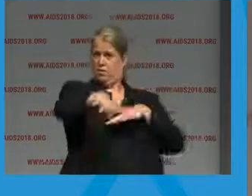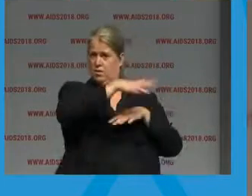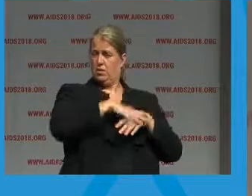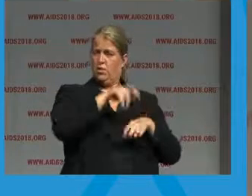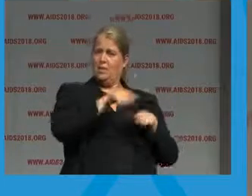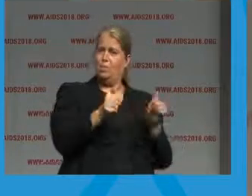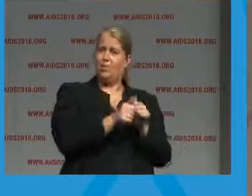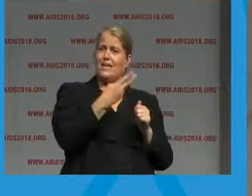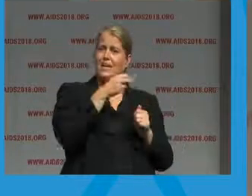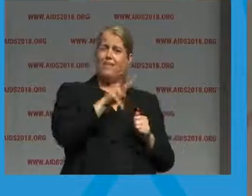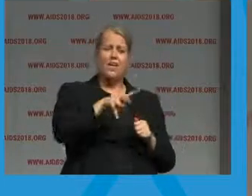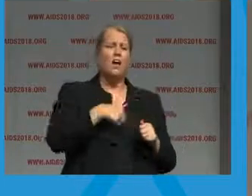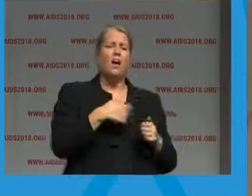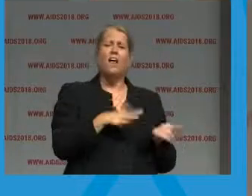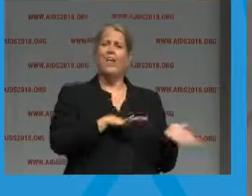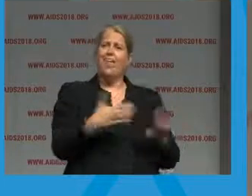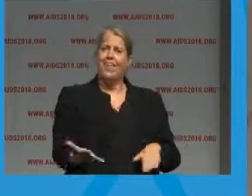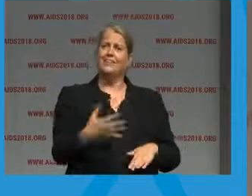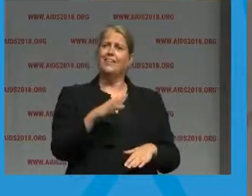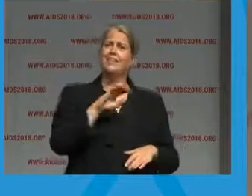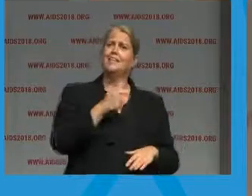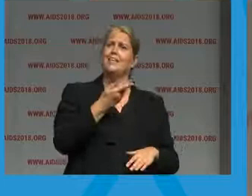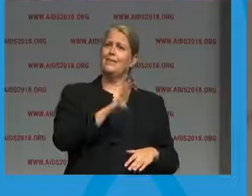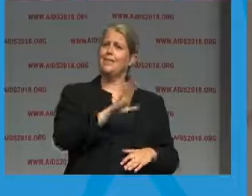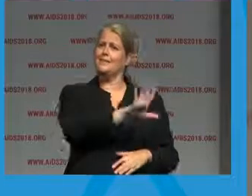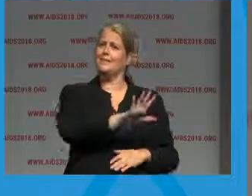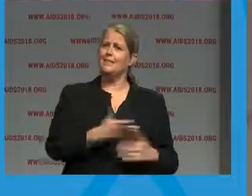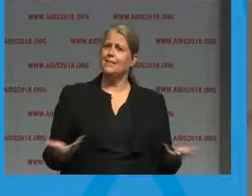tuberculosis. I say,